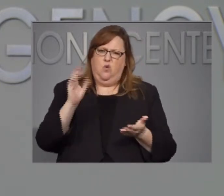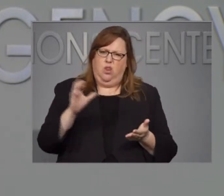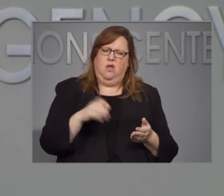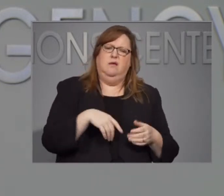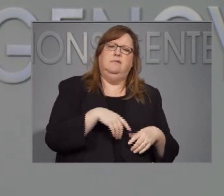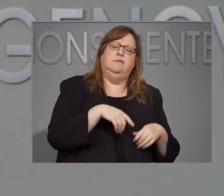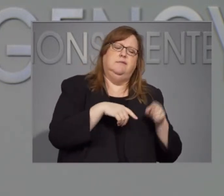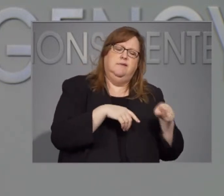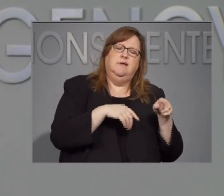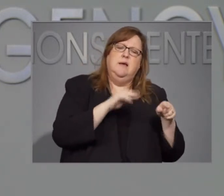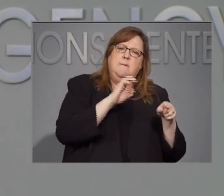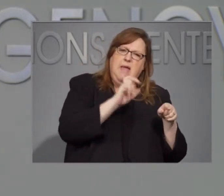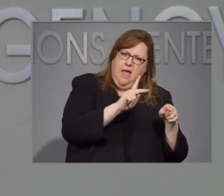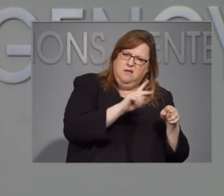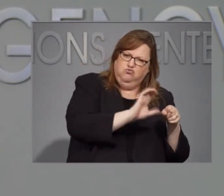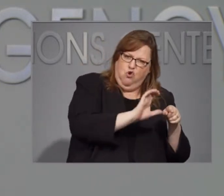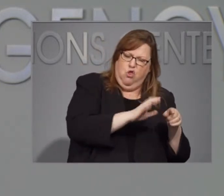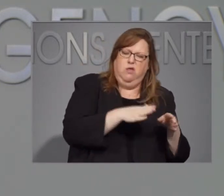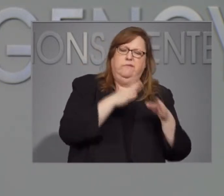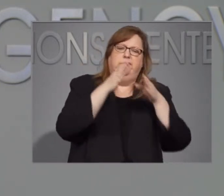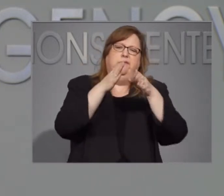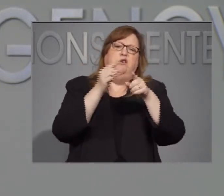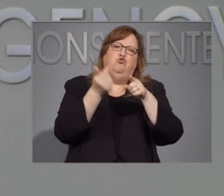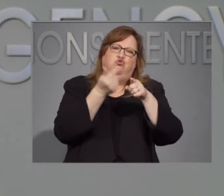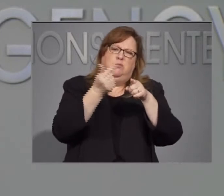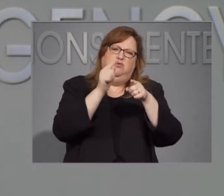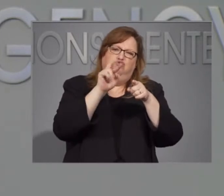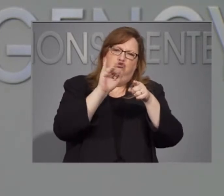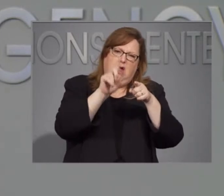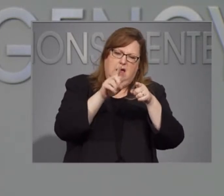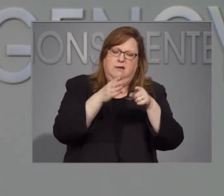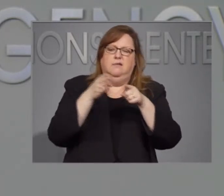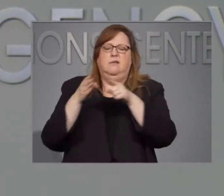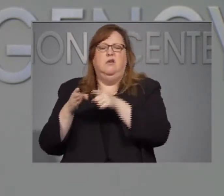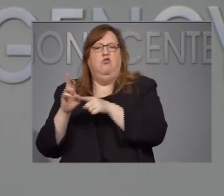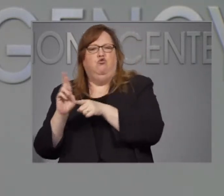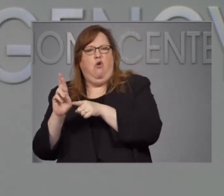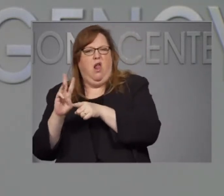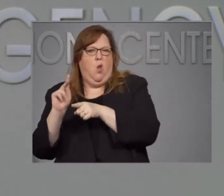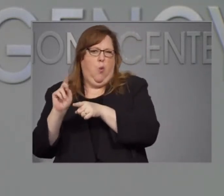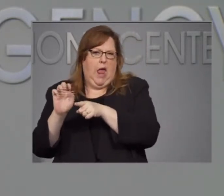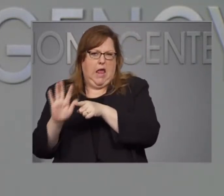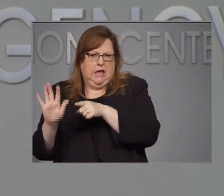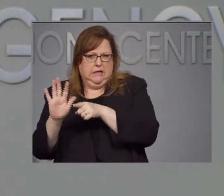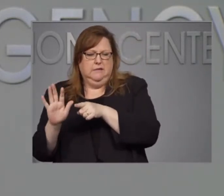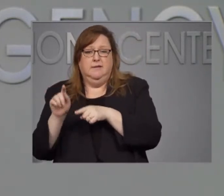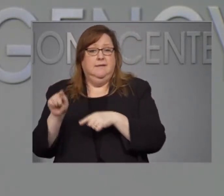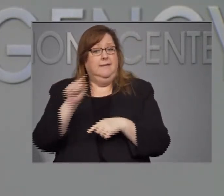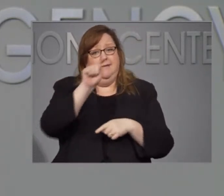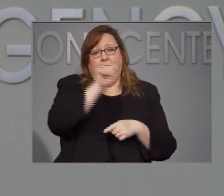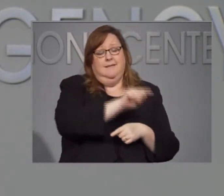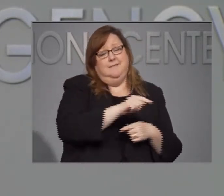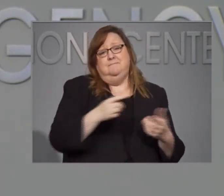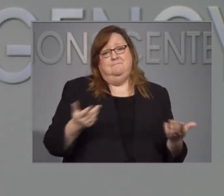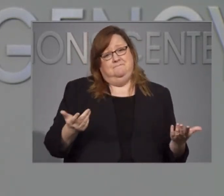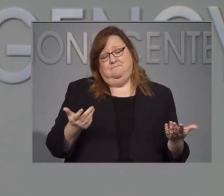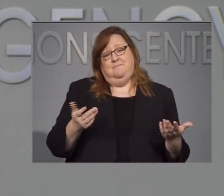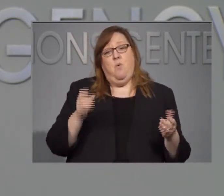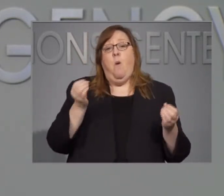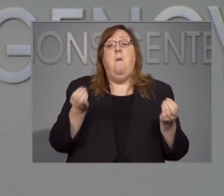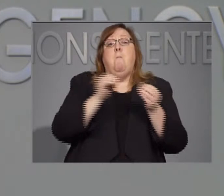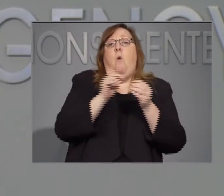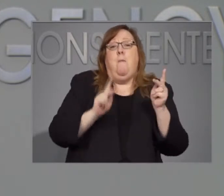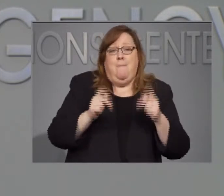area, continue to be areas of focus for us. And it just means that when people live closer together, when it's more densely populated, there's more mass